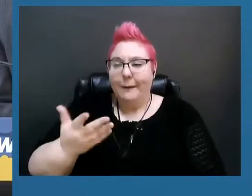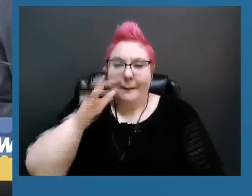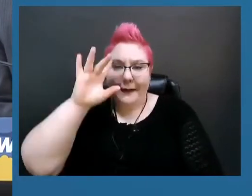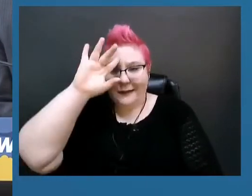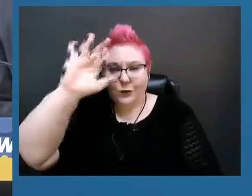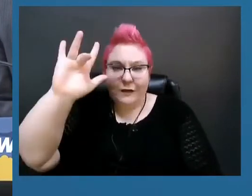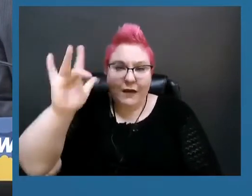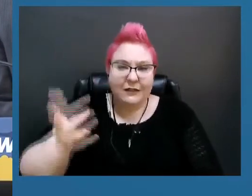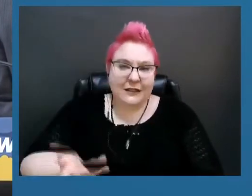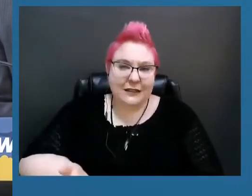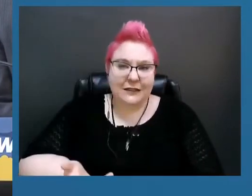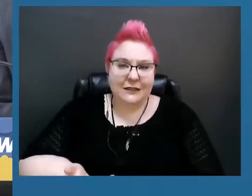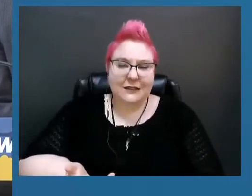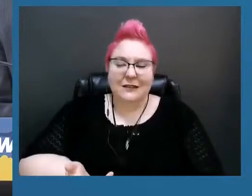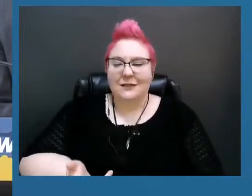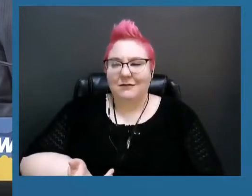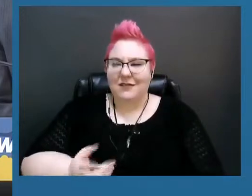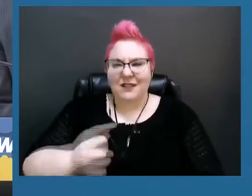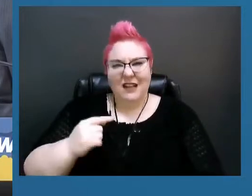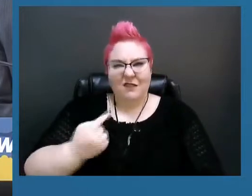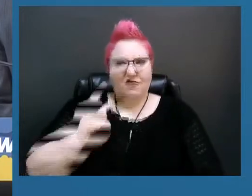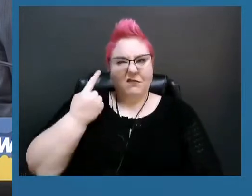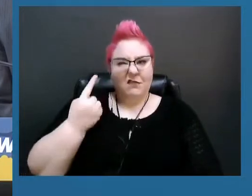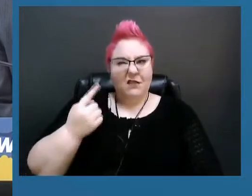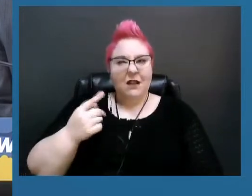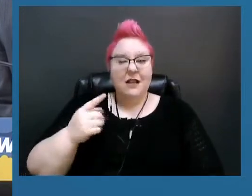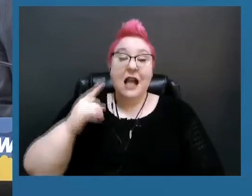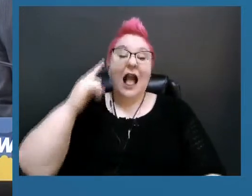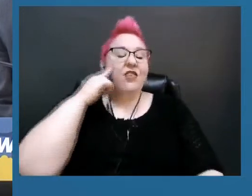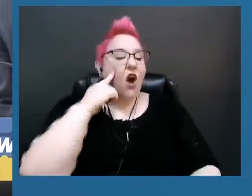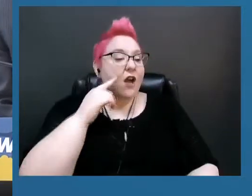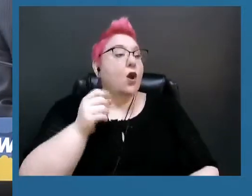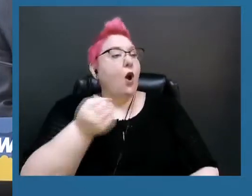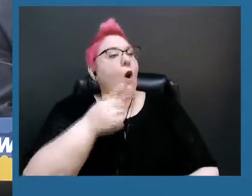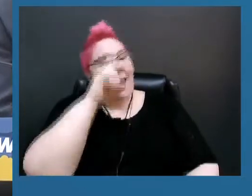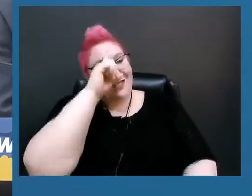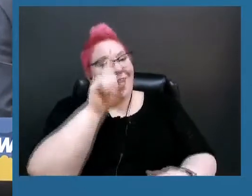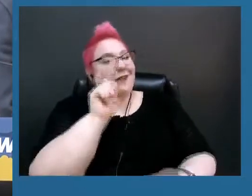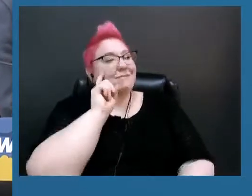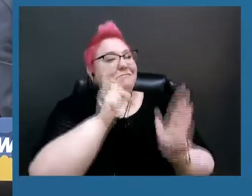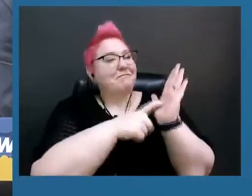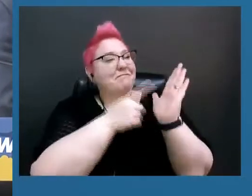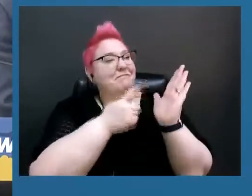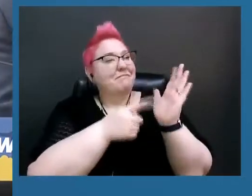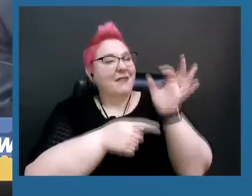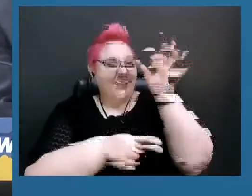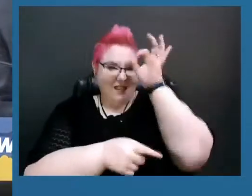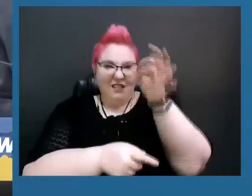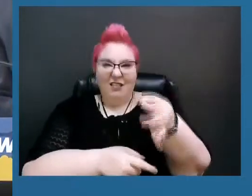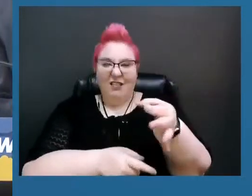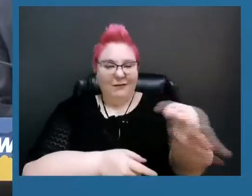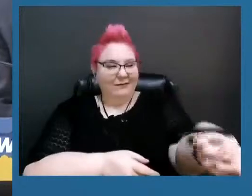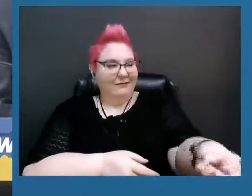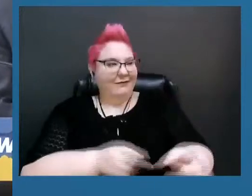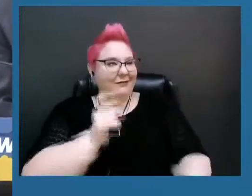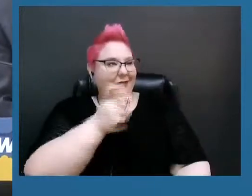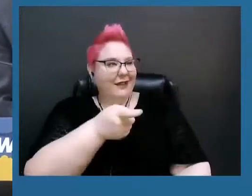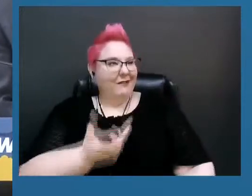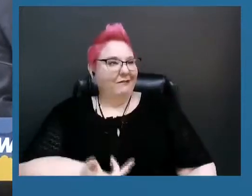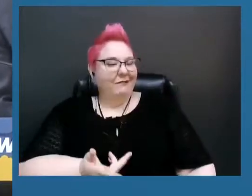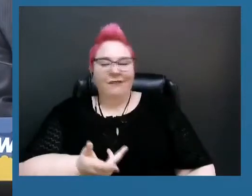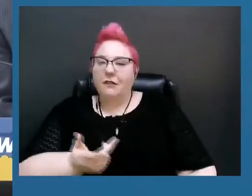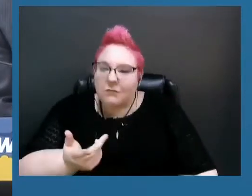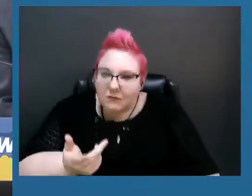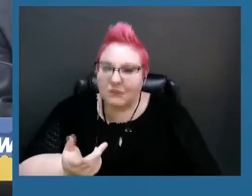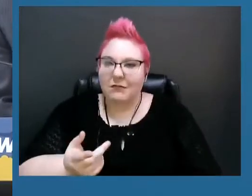cents. Now that's kind of insulting, because it means they thought about it, right? And they still wouldn't even give you a good-sized tip. So I've come